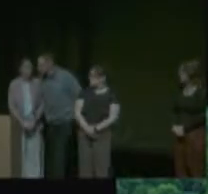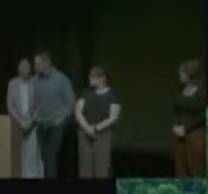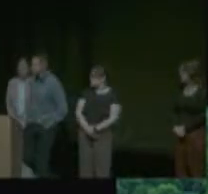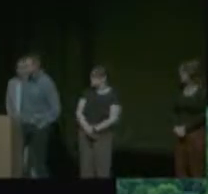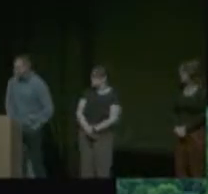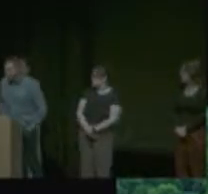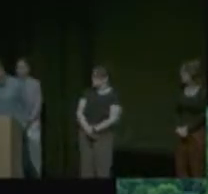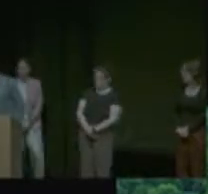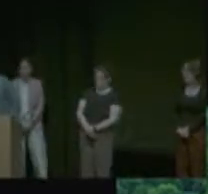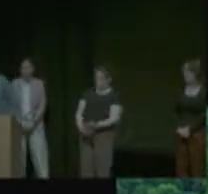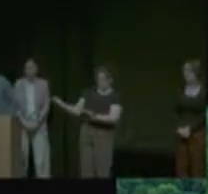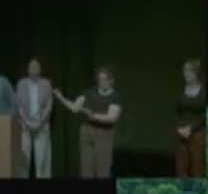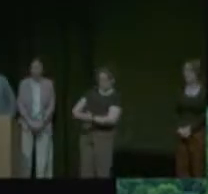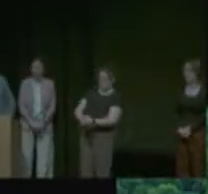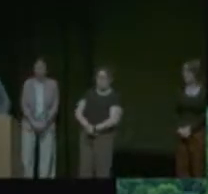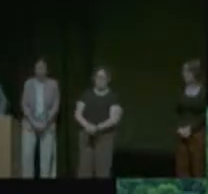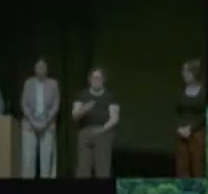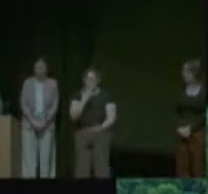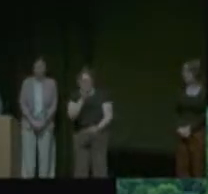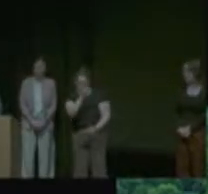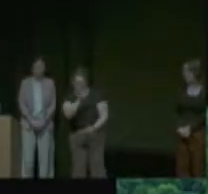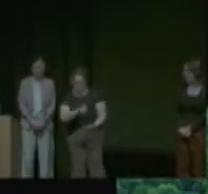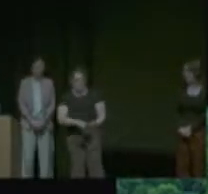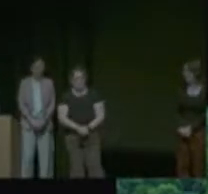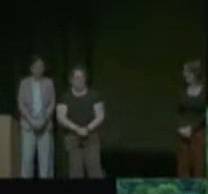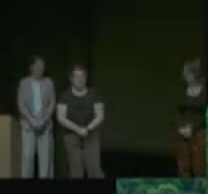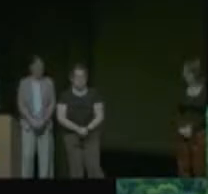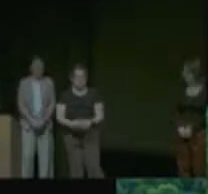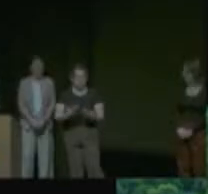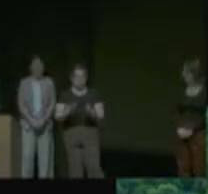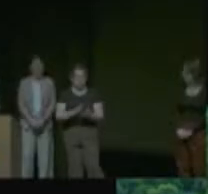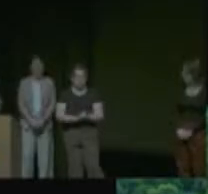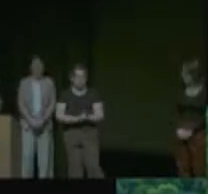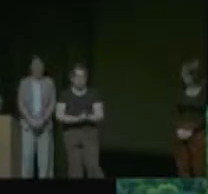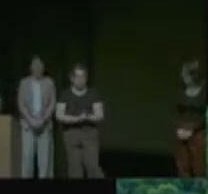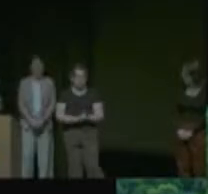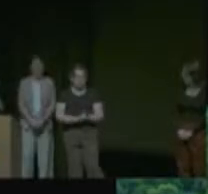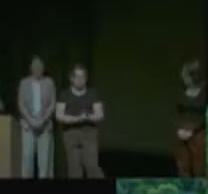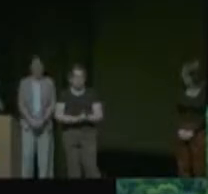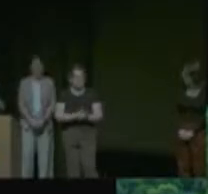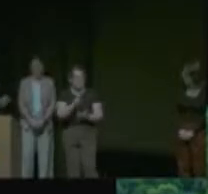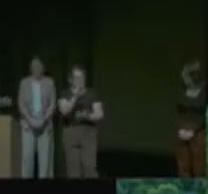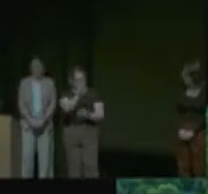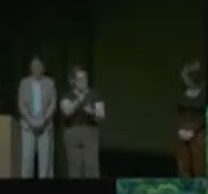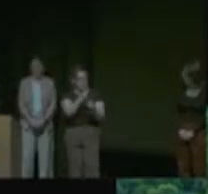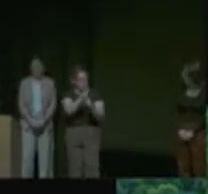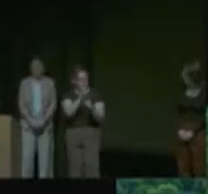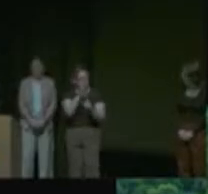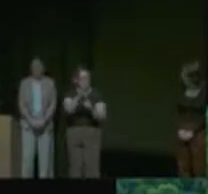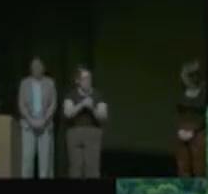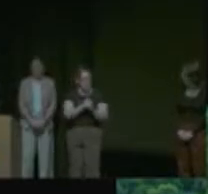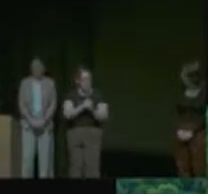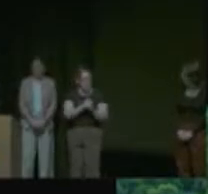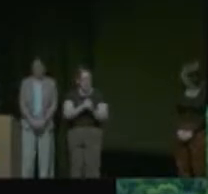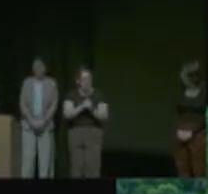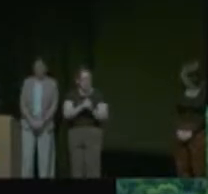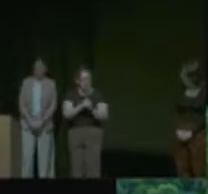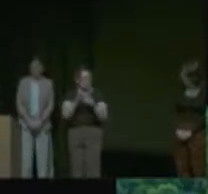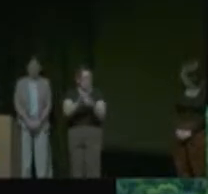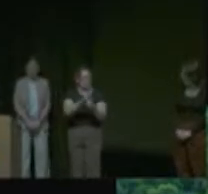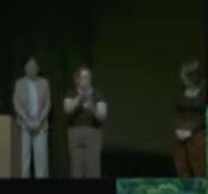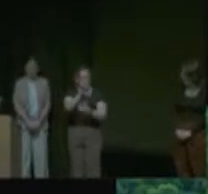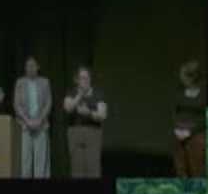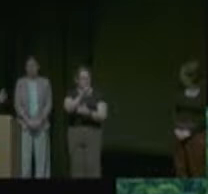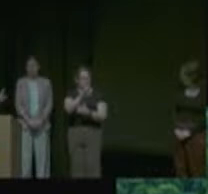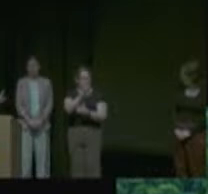This one's all you. Yeah. That's a good question. So it does impact it a little bit introducing the Portland cement. So we